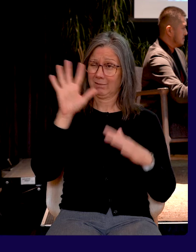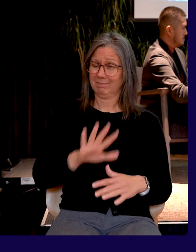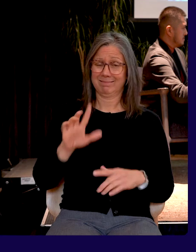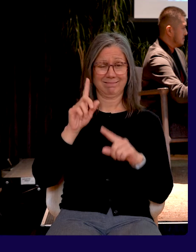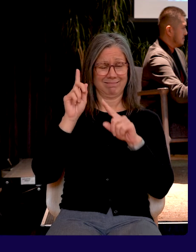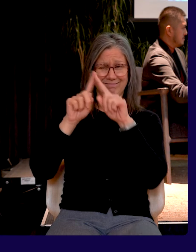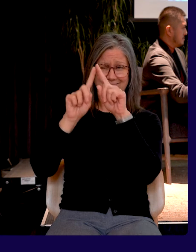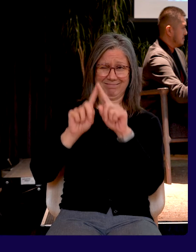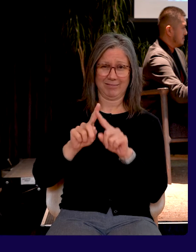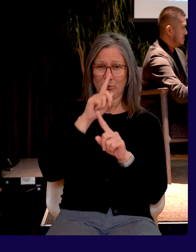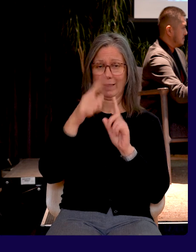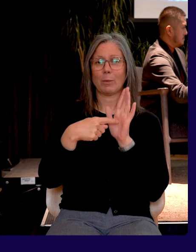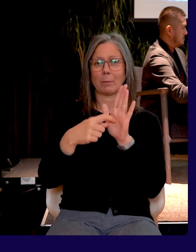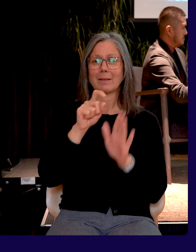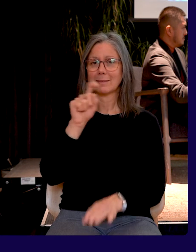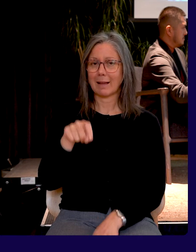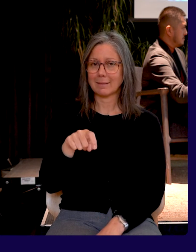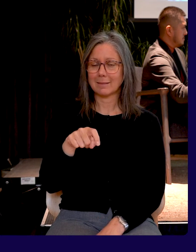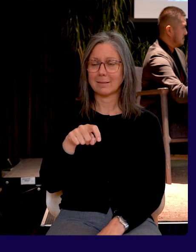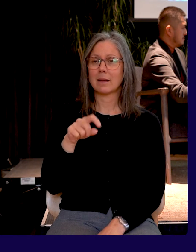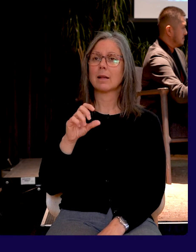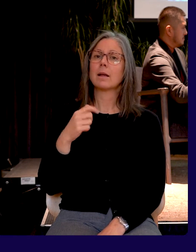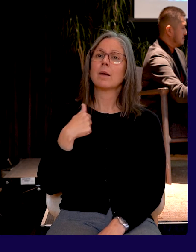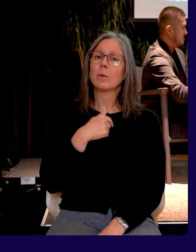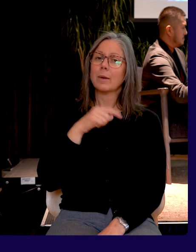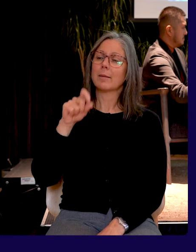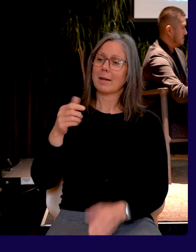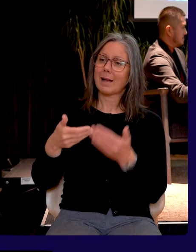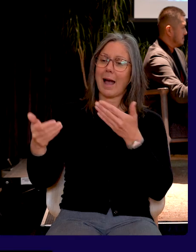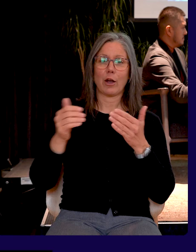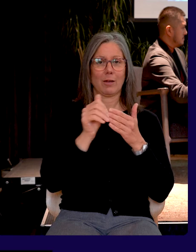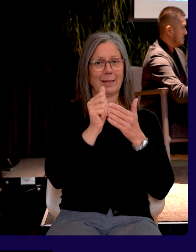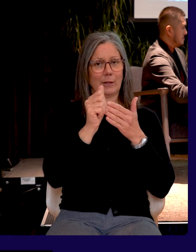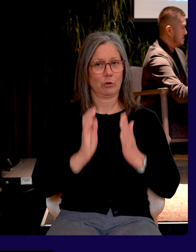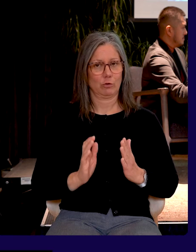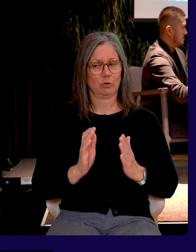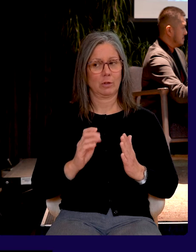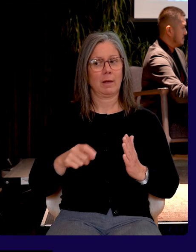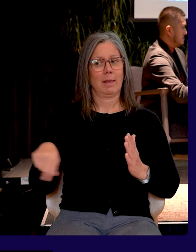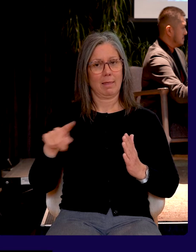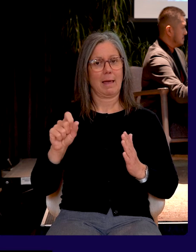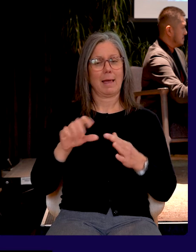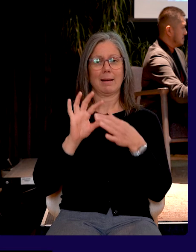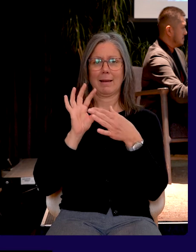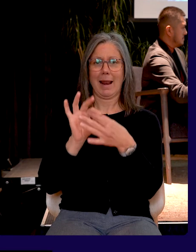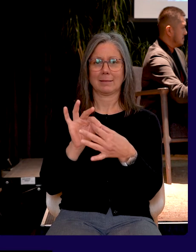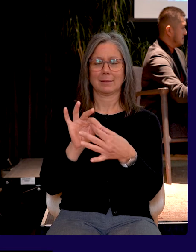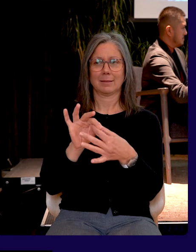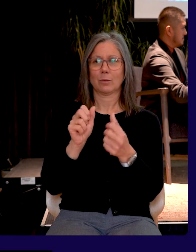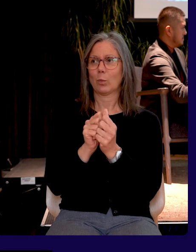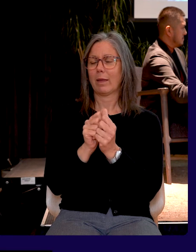real representation of Texas. And so we have to hire leaders who can connect